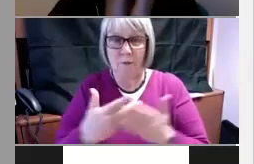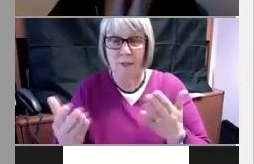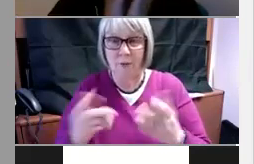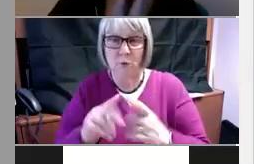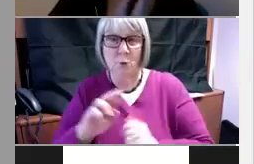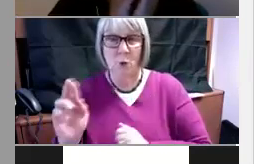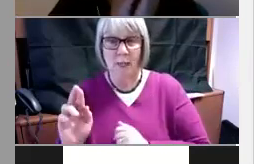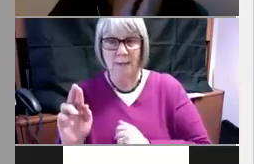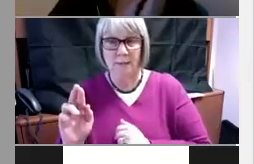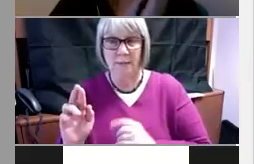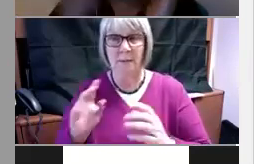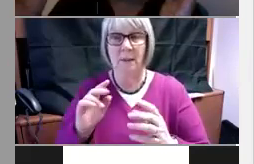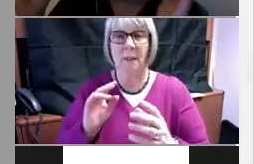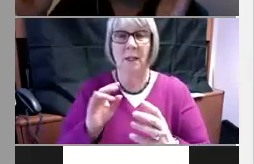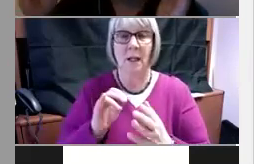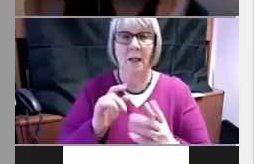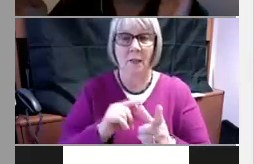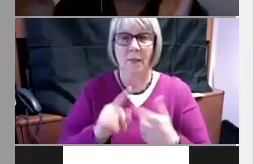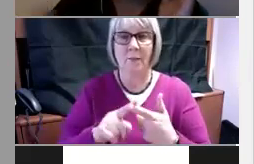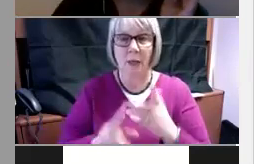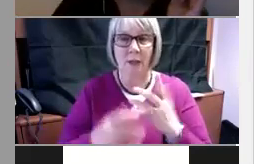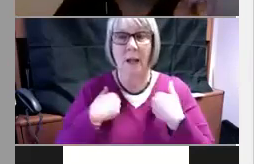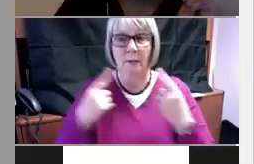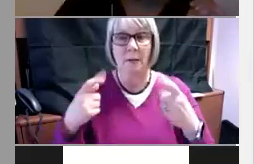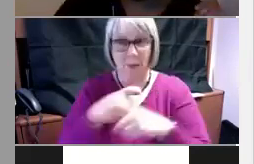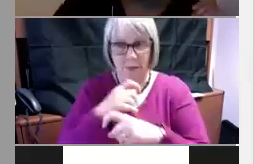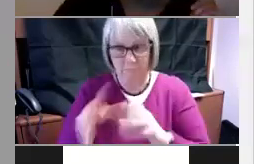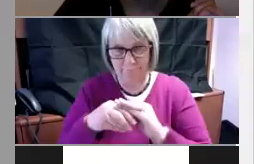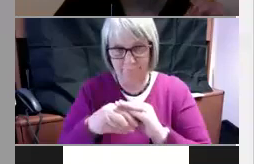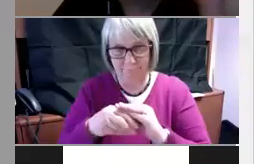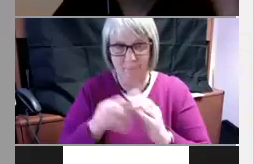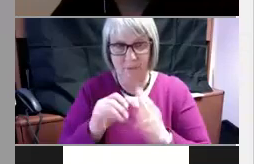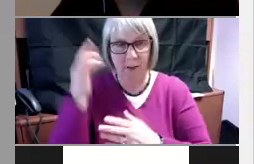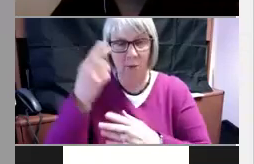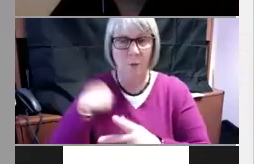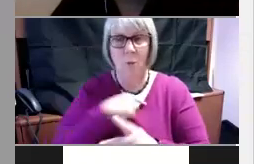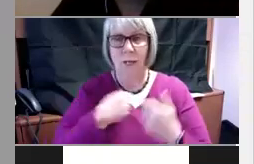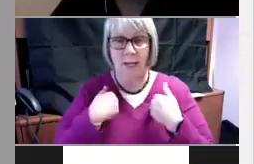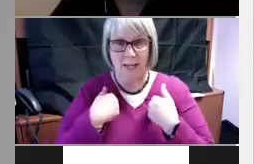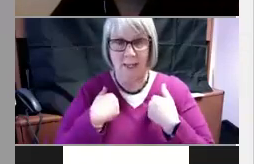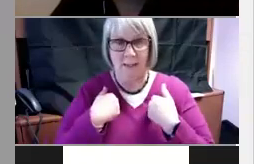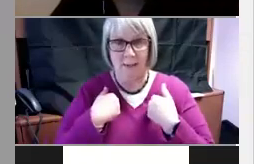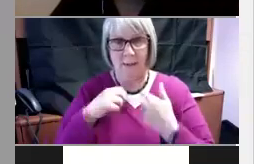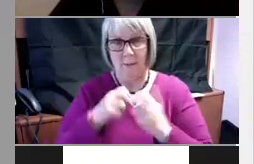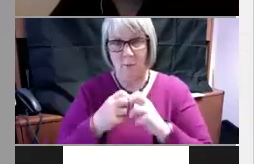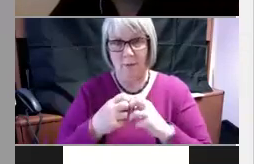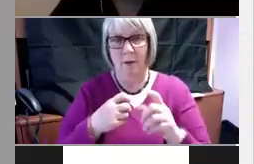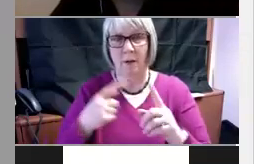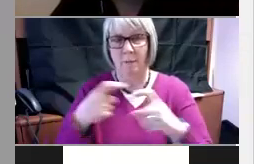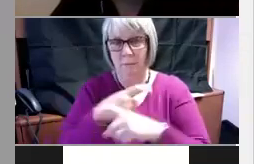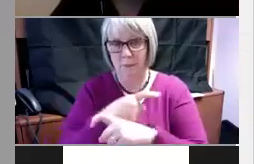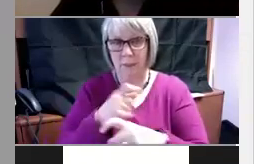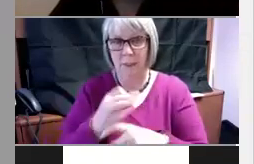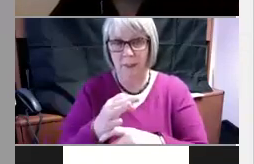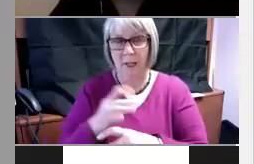right, and that had a complexity of n. So that is why we had our problem complexity of t of